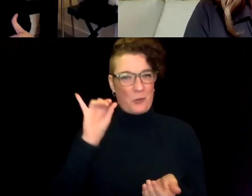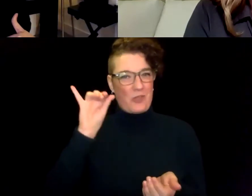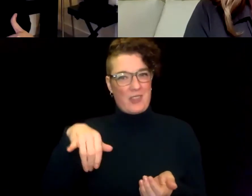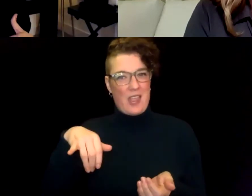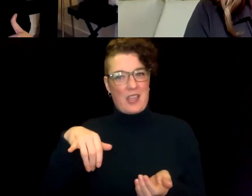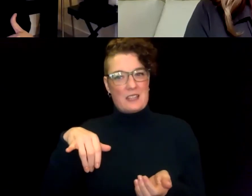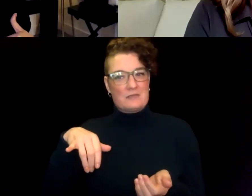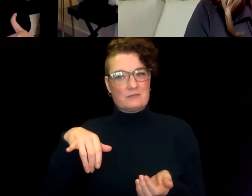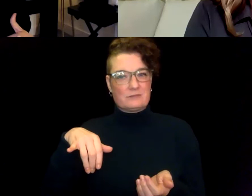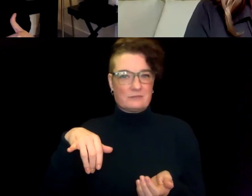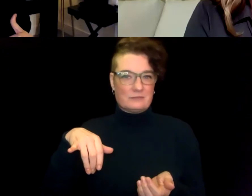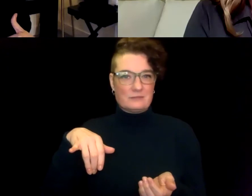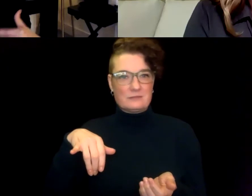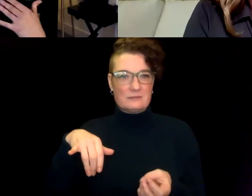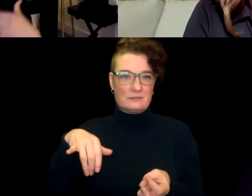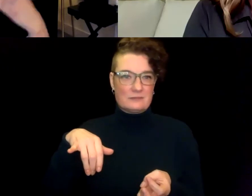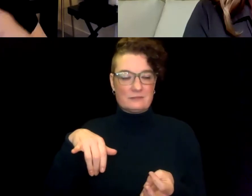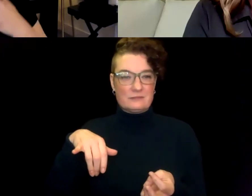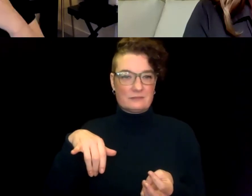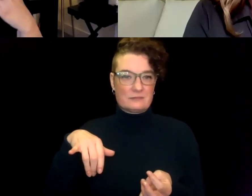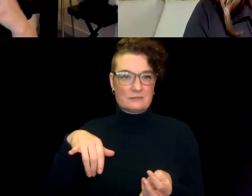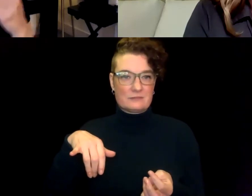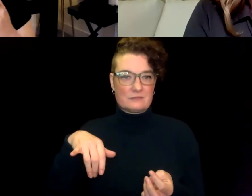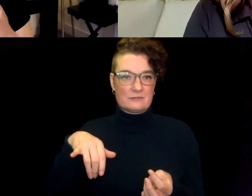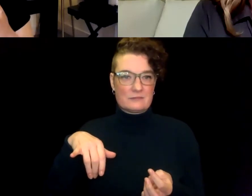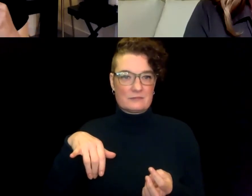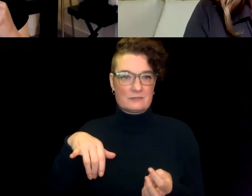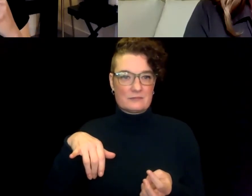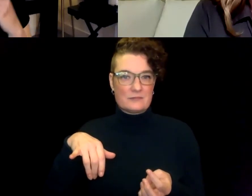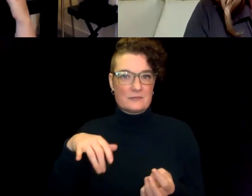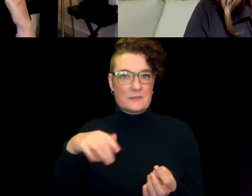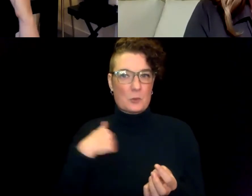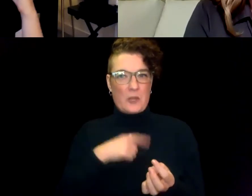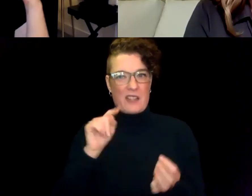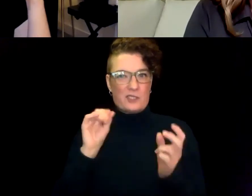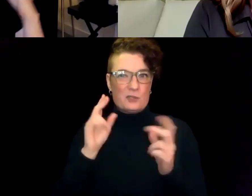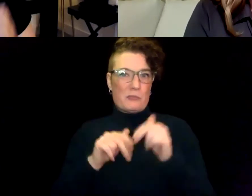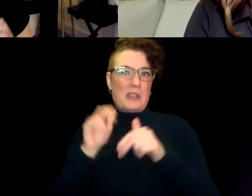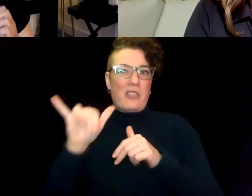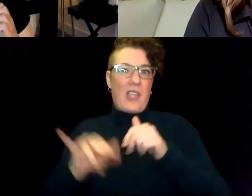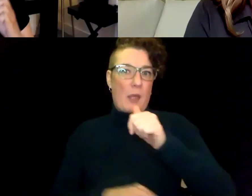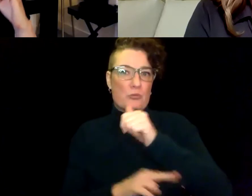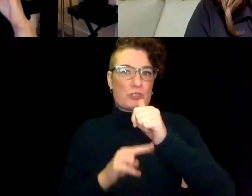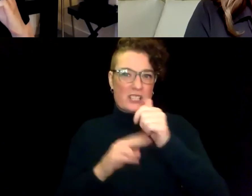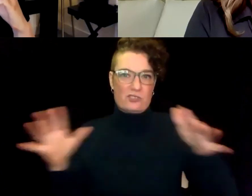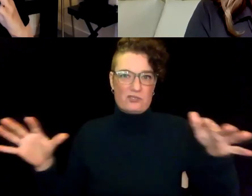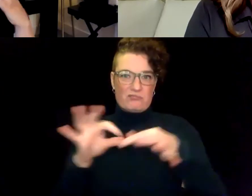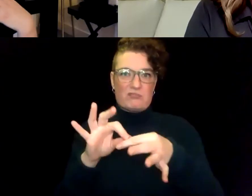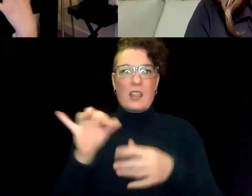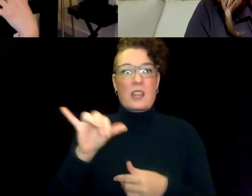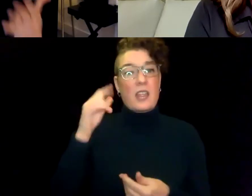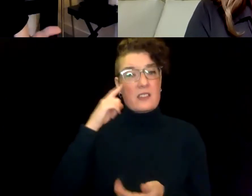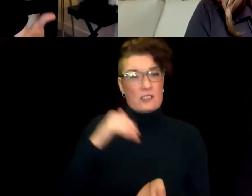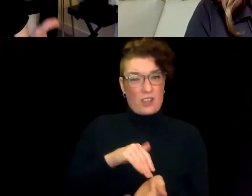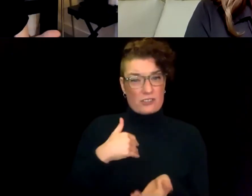of the like bridge we have to create, because I think doctors have a lot of problems that reduce the quality of the